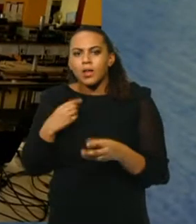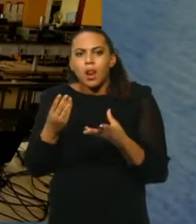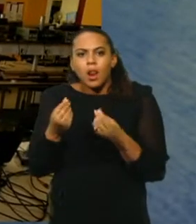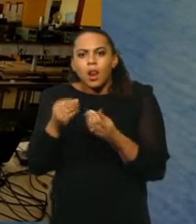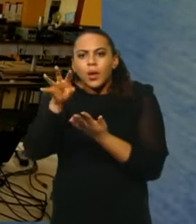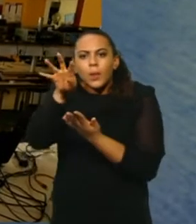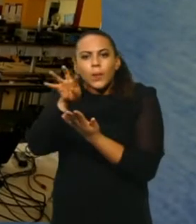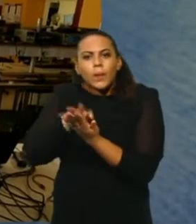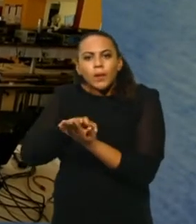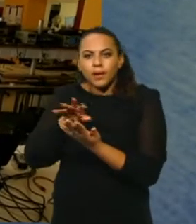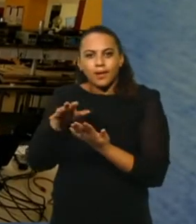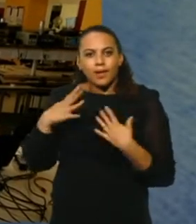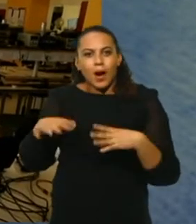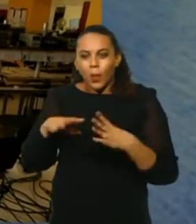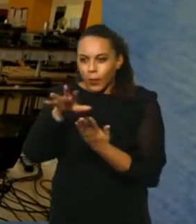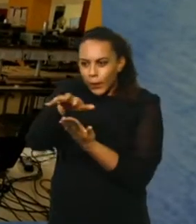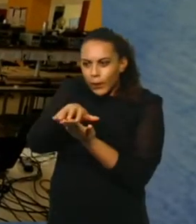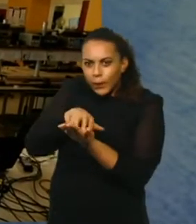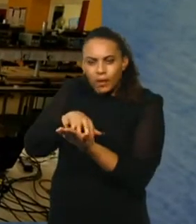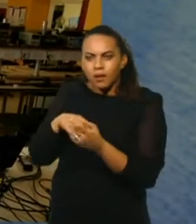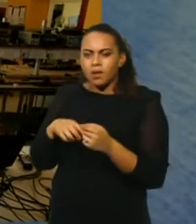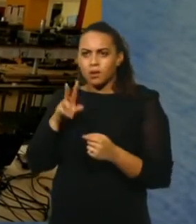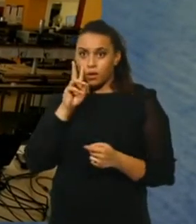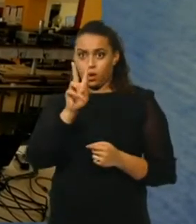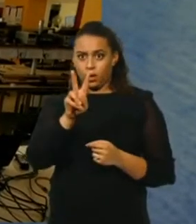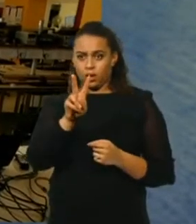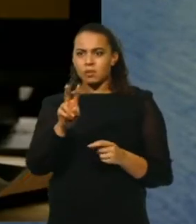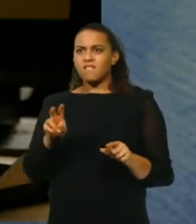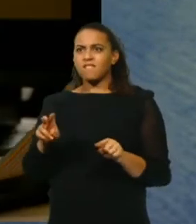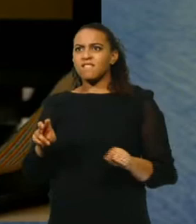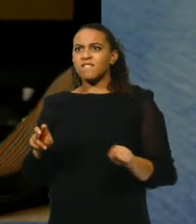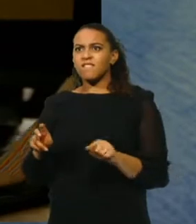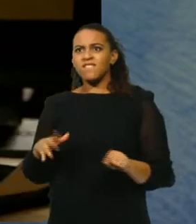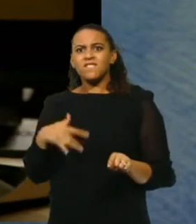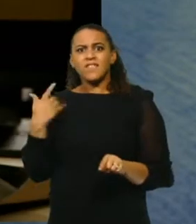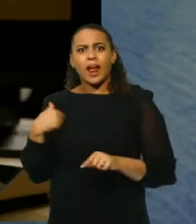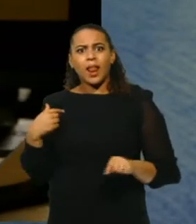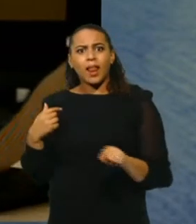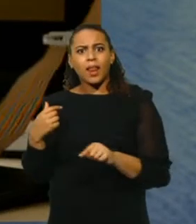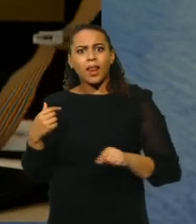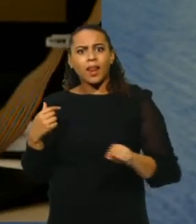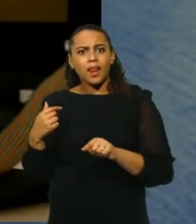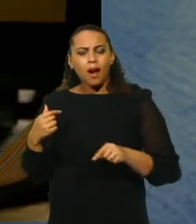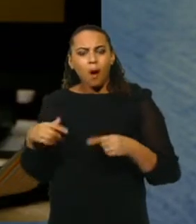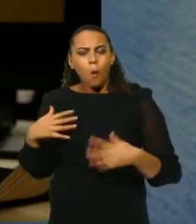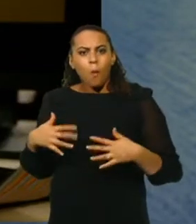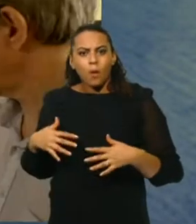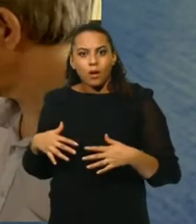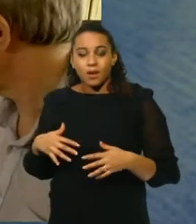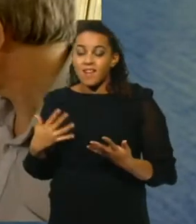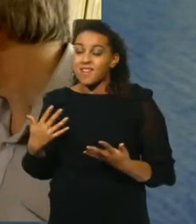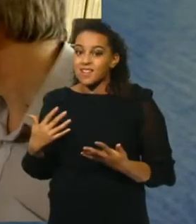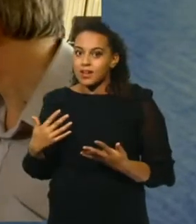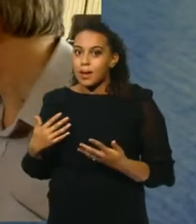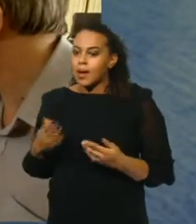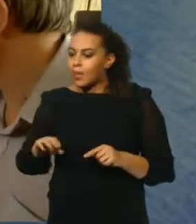corduroy, and I'm actually feeling virtual corduroy on my finger. that's the idea. And you've got a piece of corduroy there